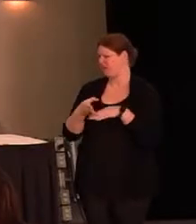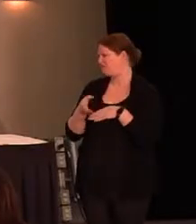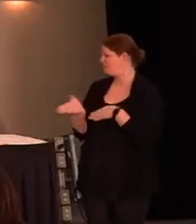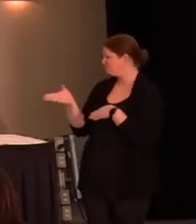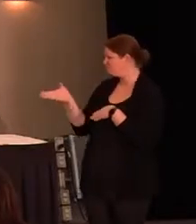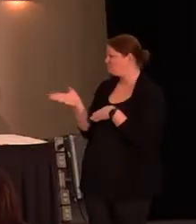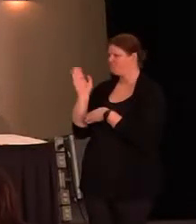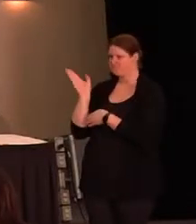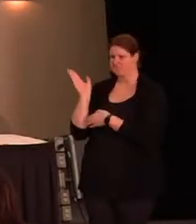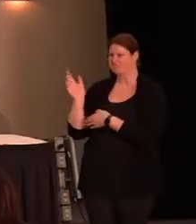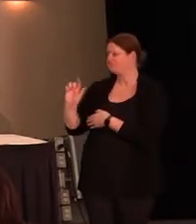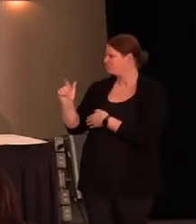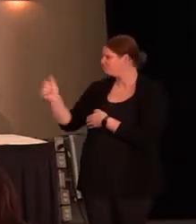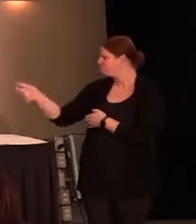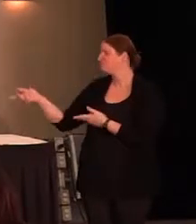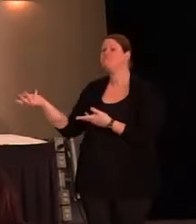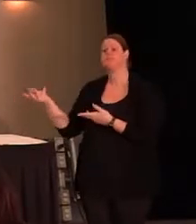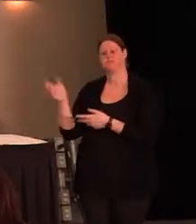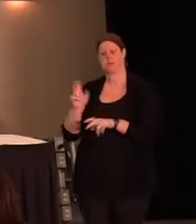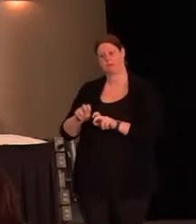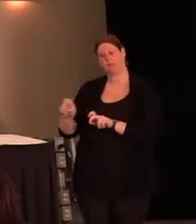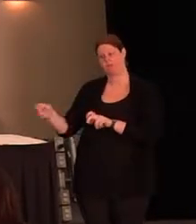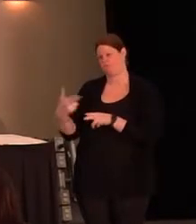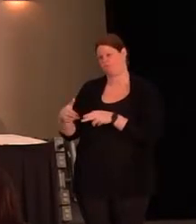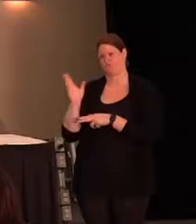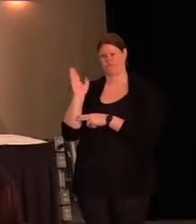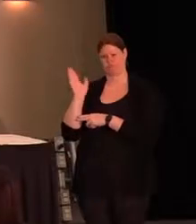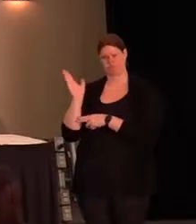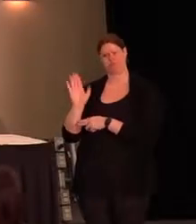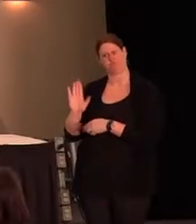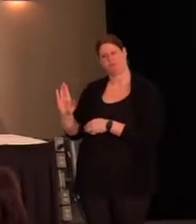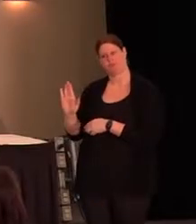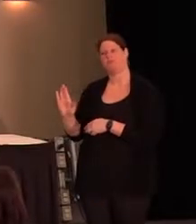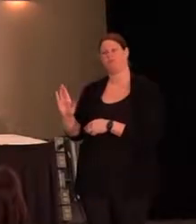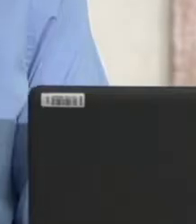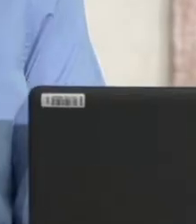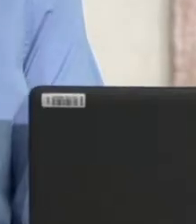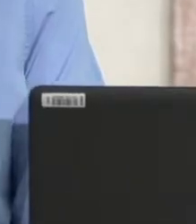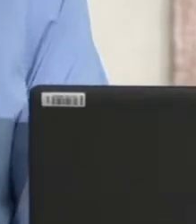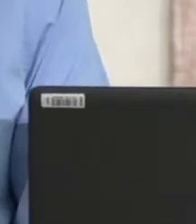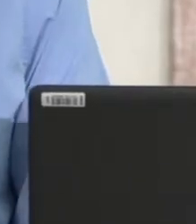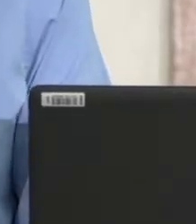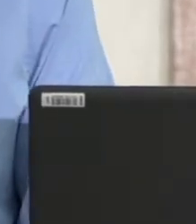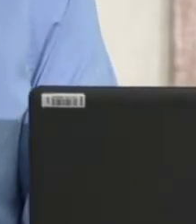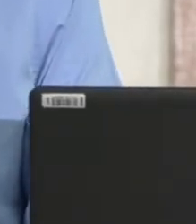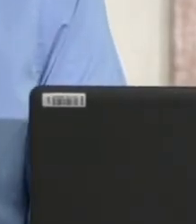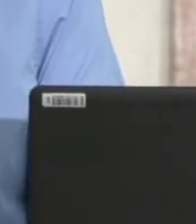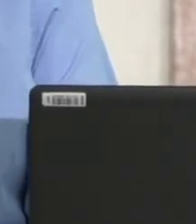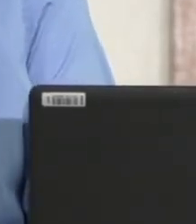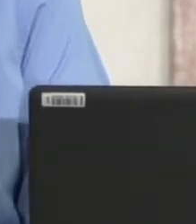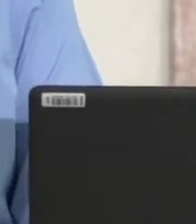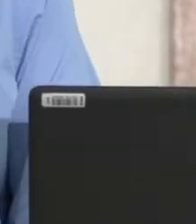And we have a really amazing panel who will be giving very short presentations from their various perspectives. Our first